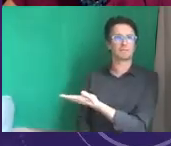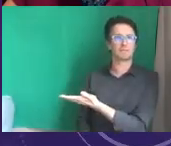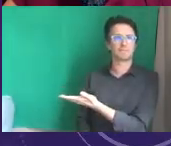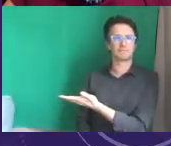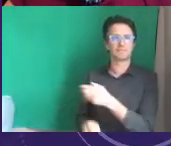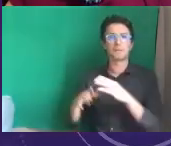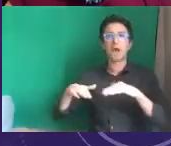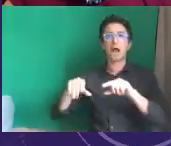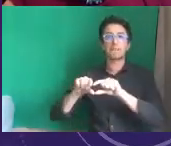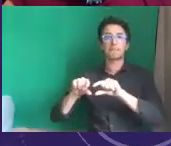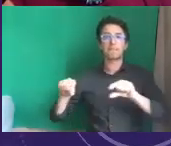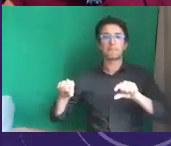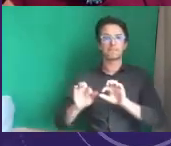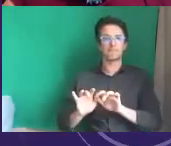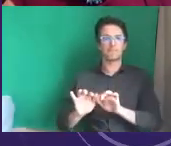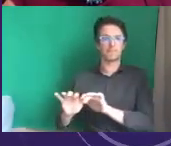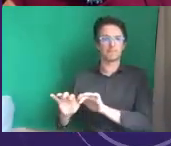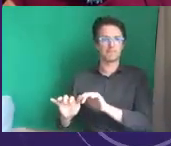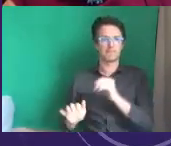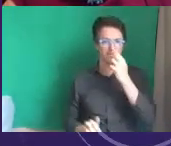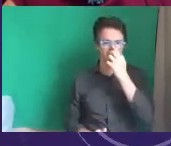Okay, next slide.